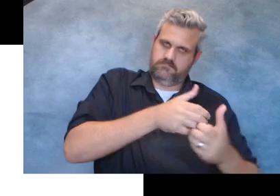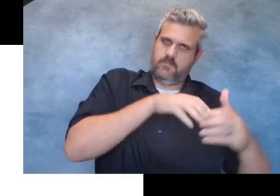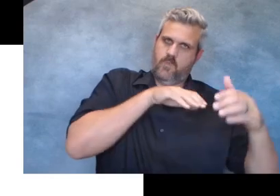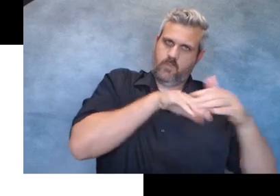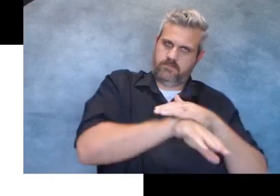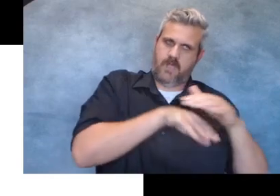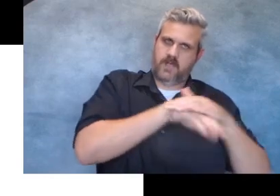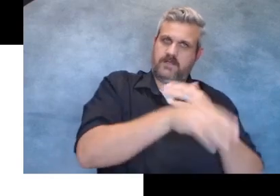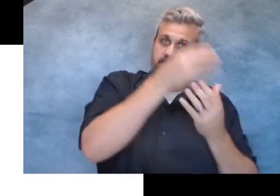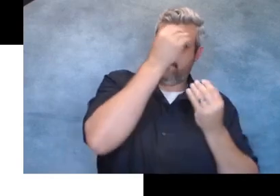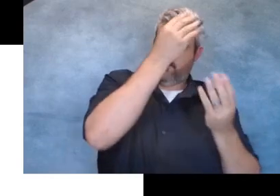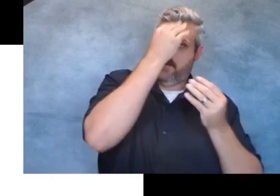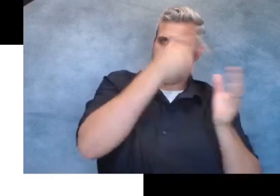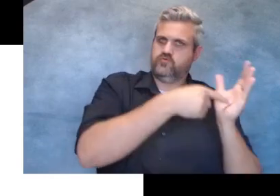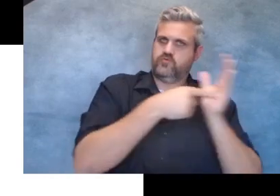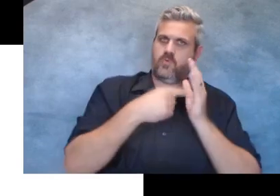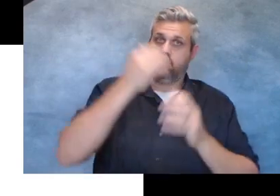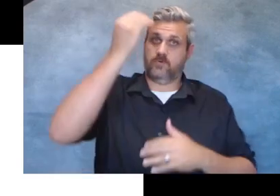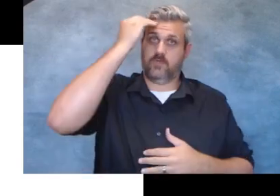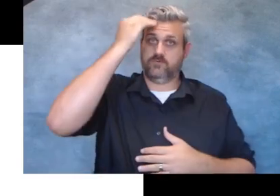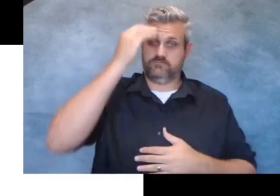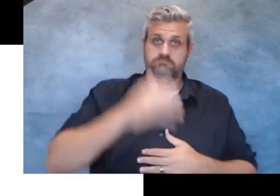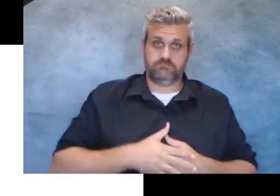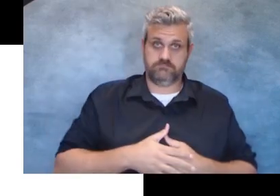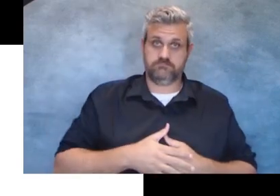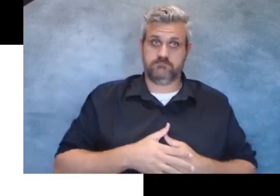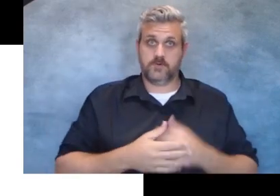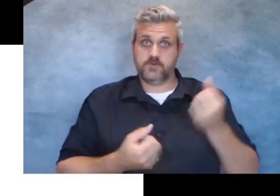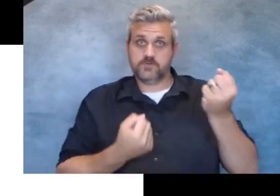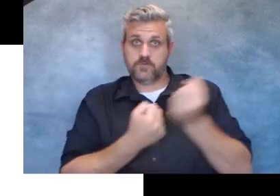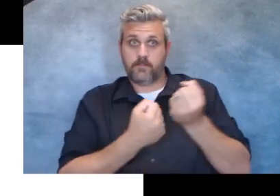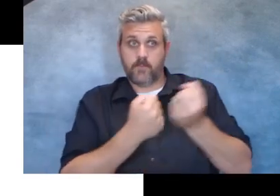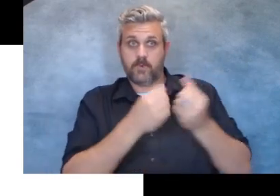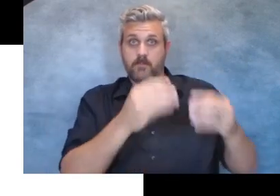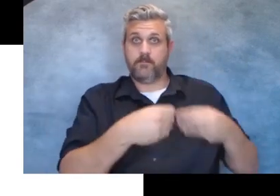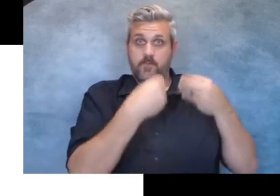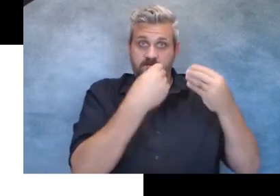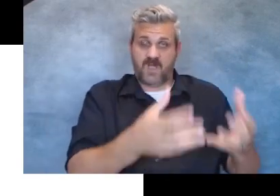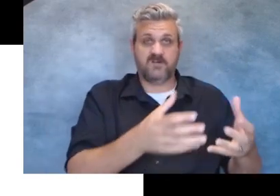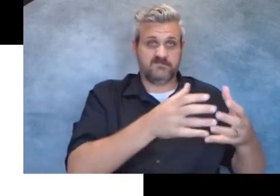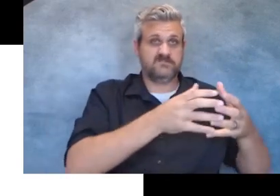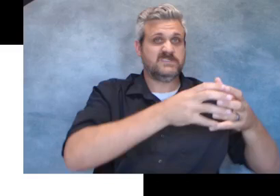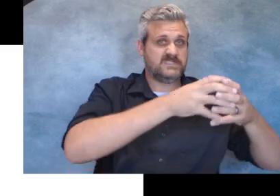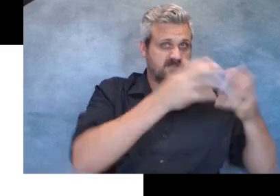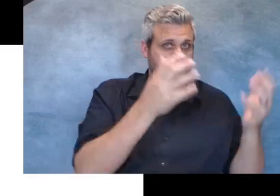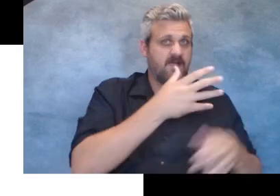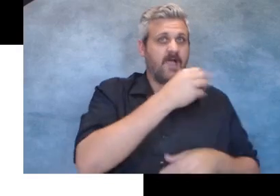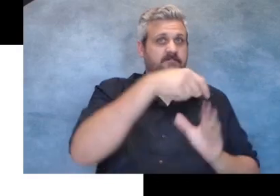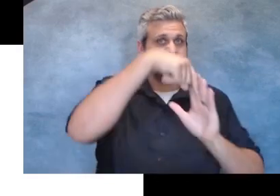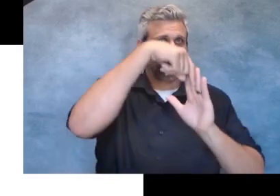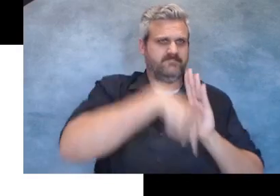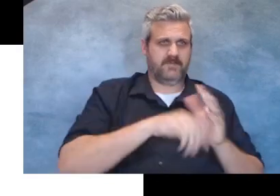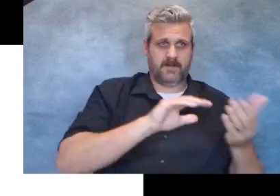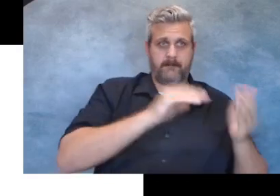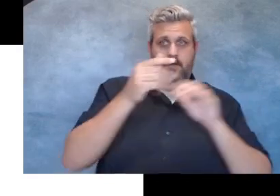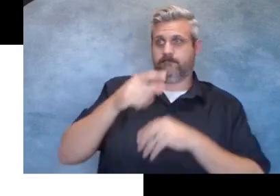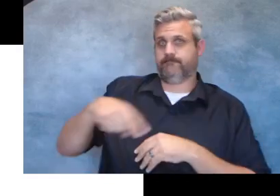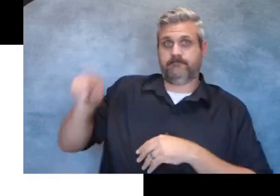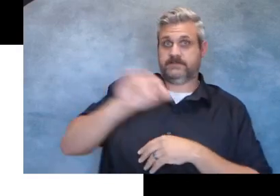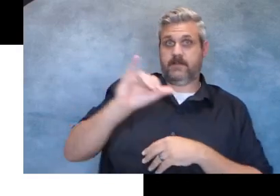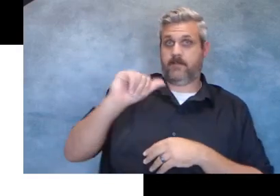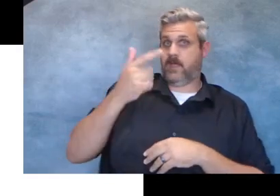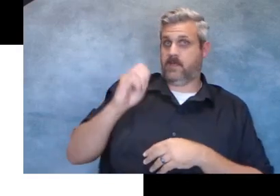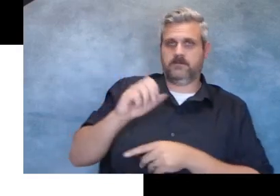accessing the information and showing his knowledge. These supports are extensive and intensive as compared to his same age